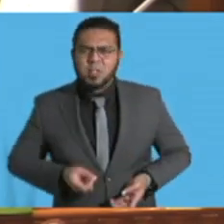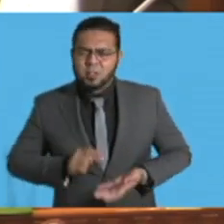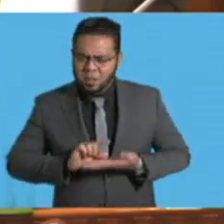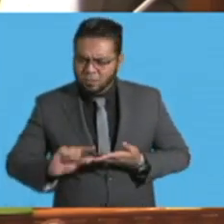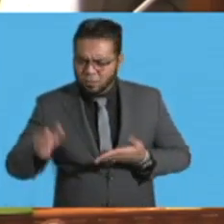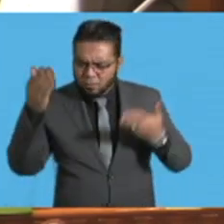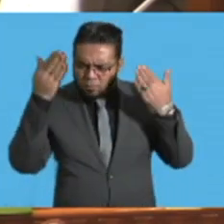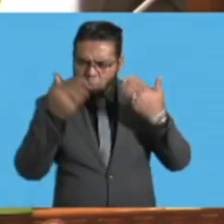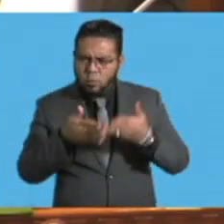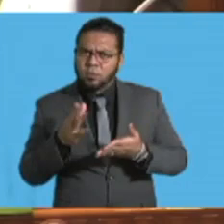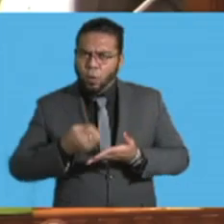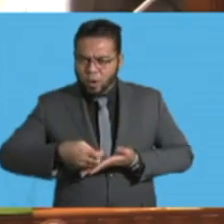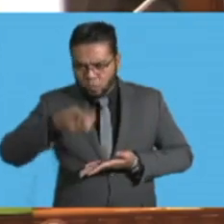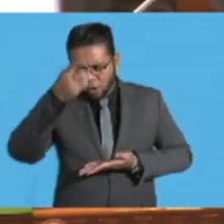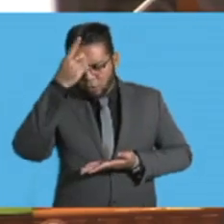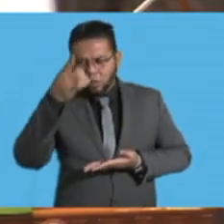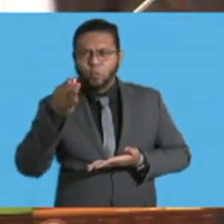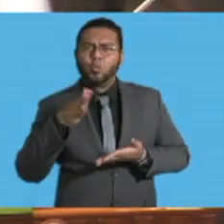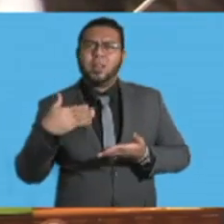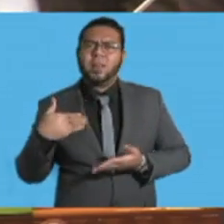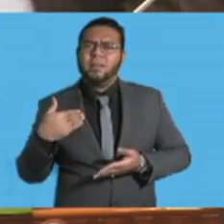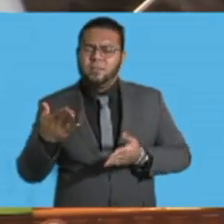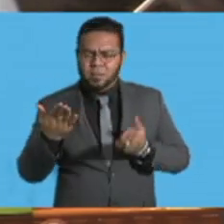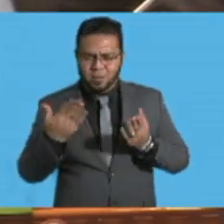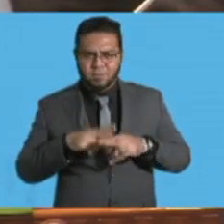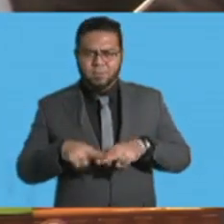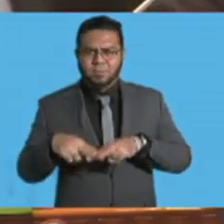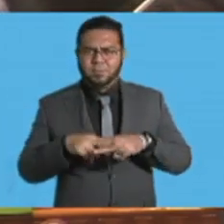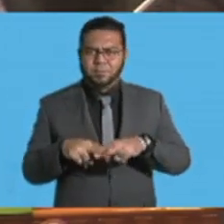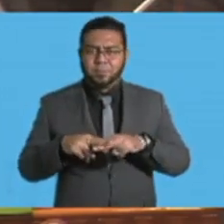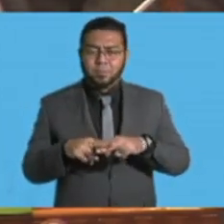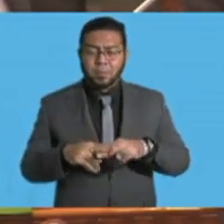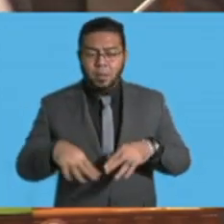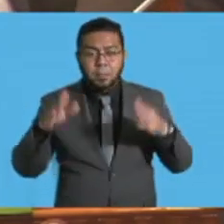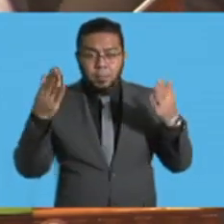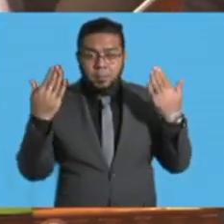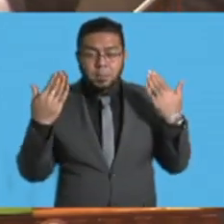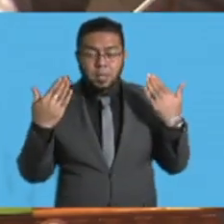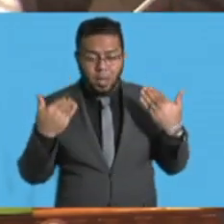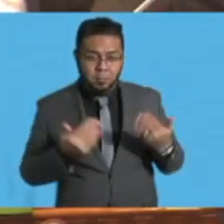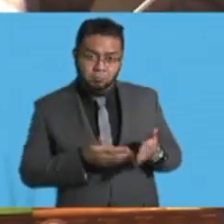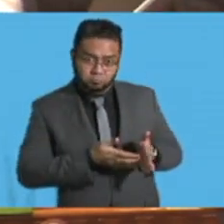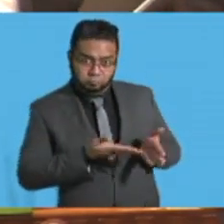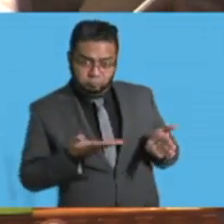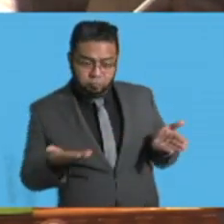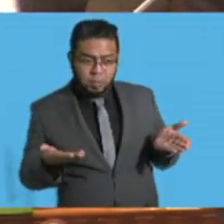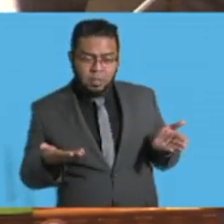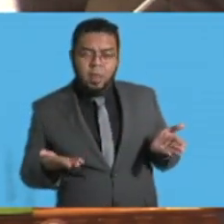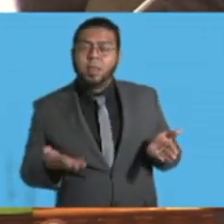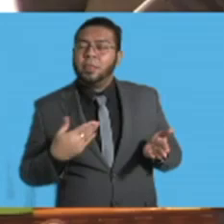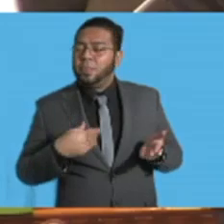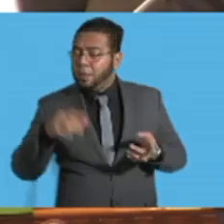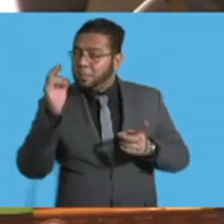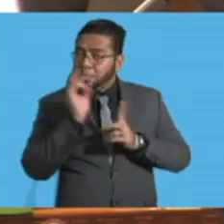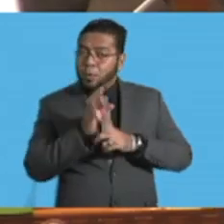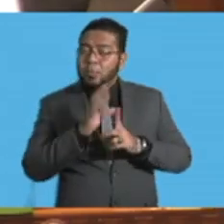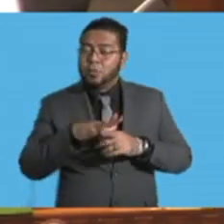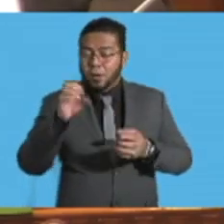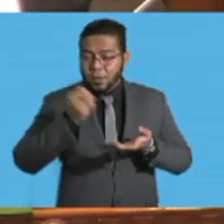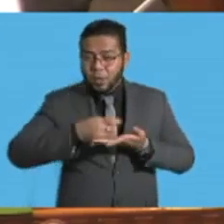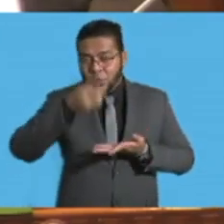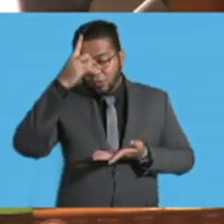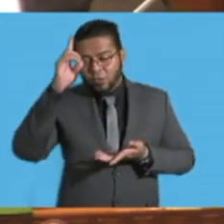for education to live in modern Fiji. Madam Speaker, furthermore, the essence of education has